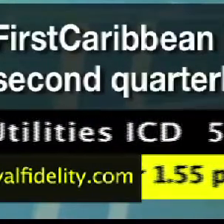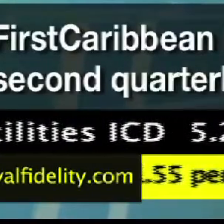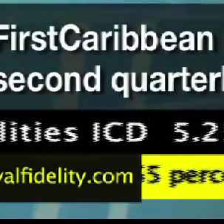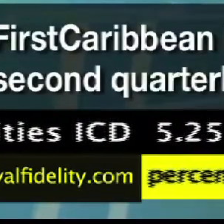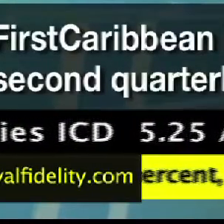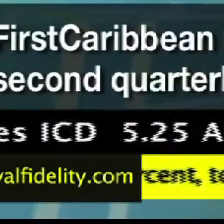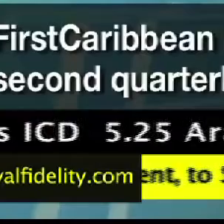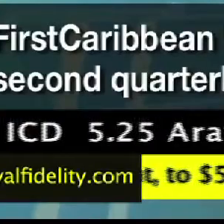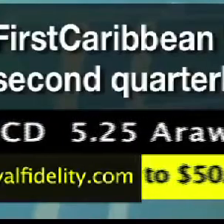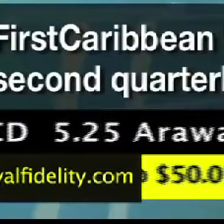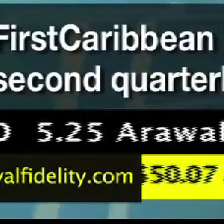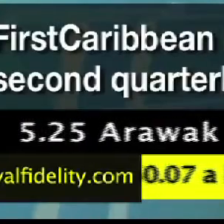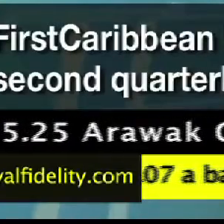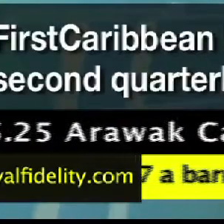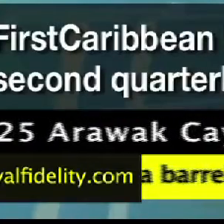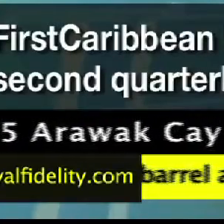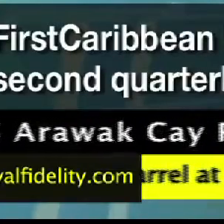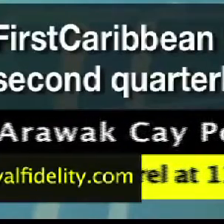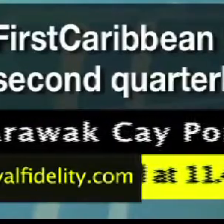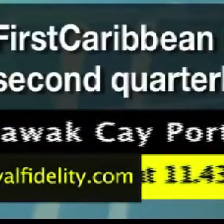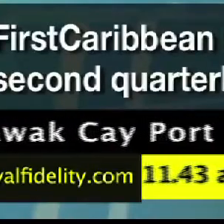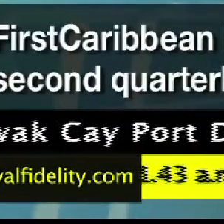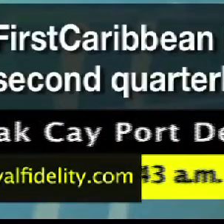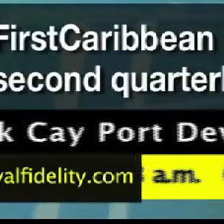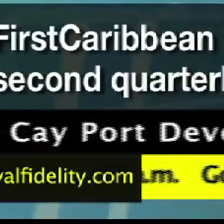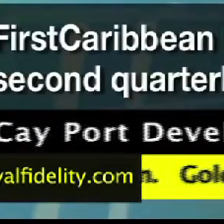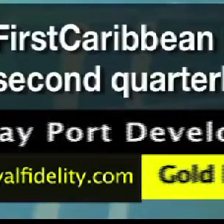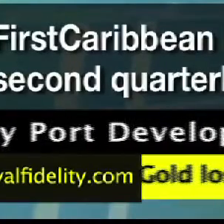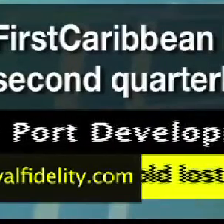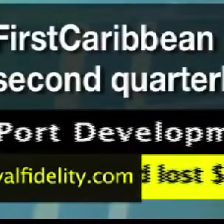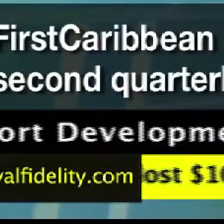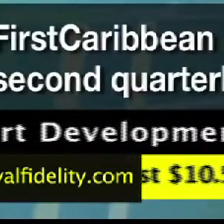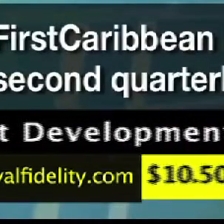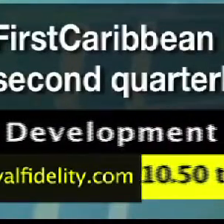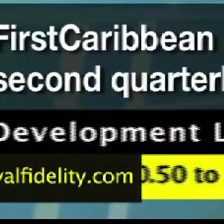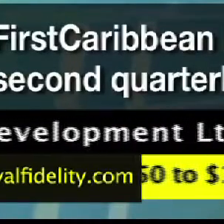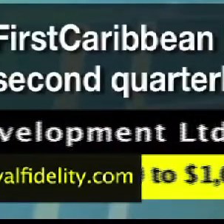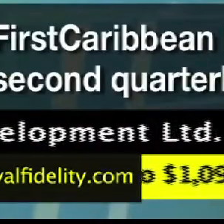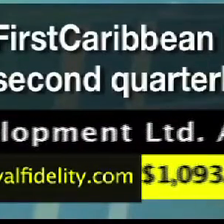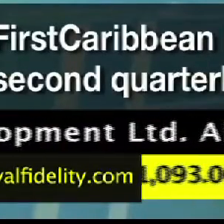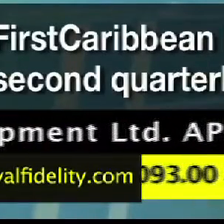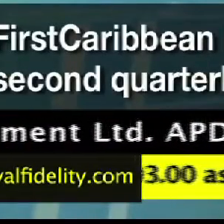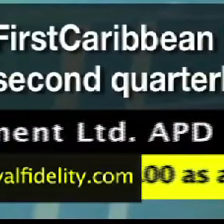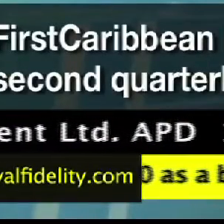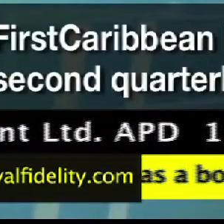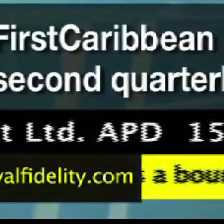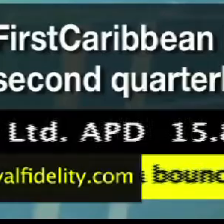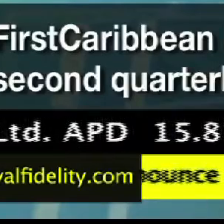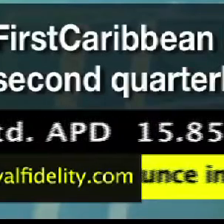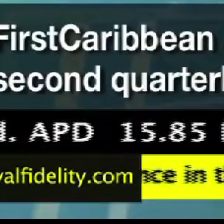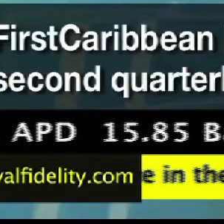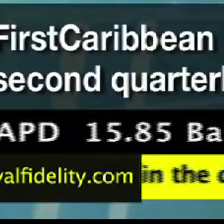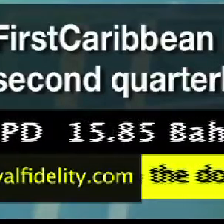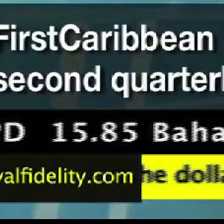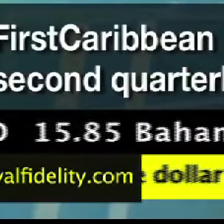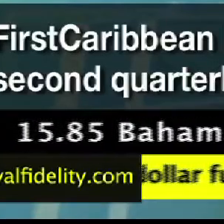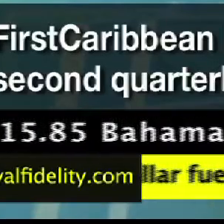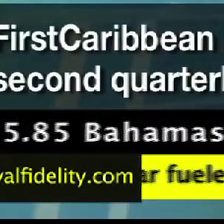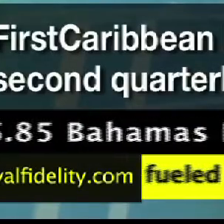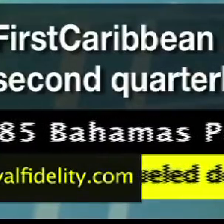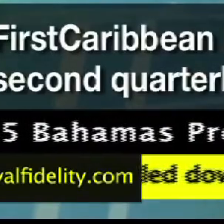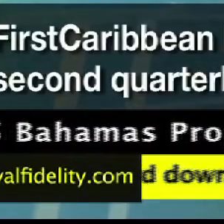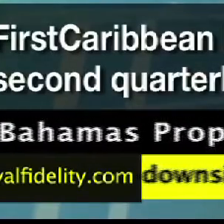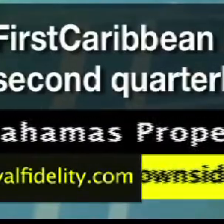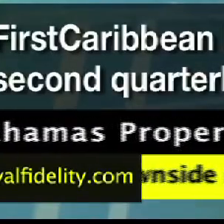from $18.38 million to $21.48 million. Bank officials say the benefits from the restructuring